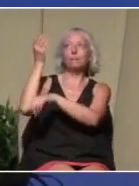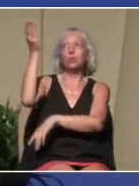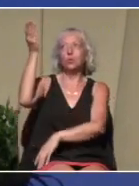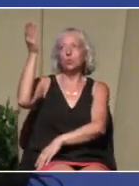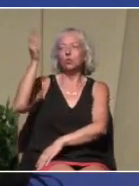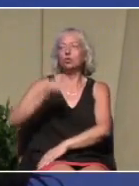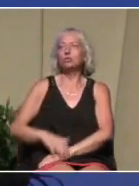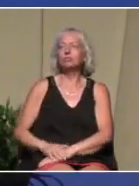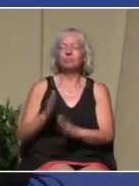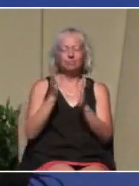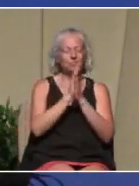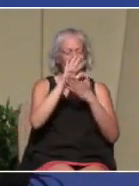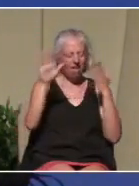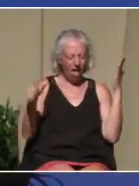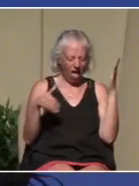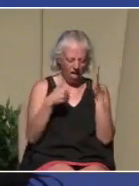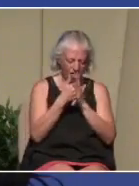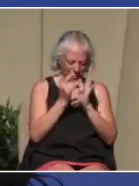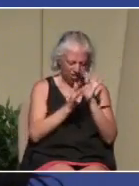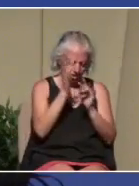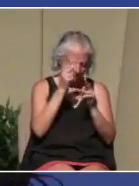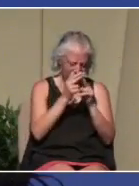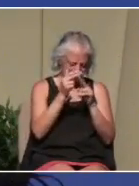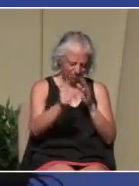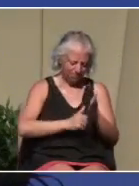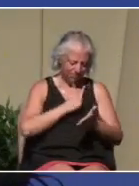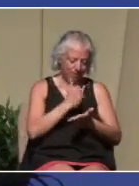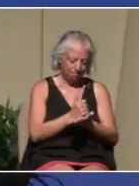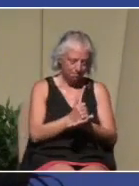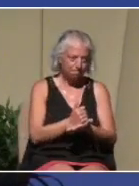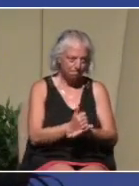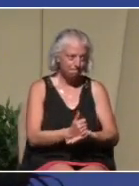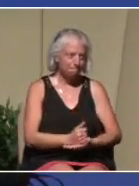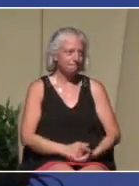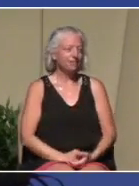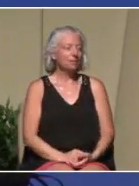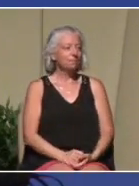pray all these things in Jesus' name. Amen.